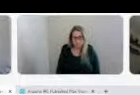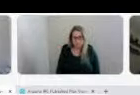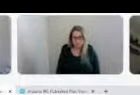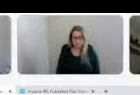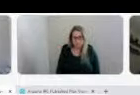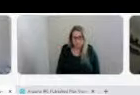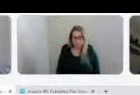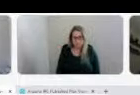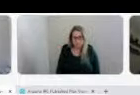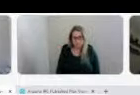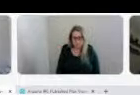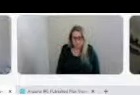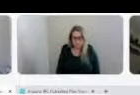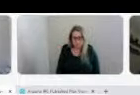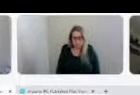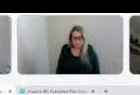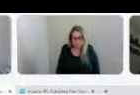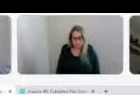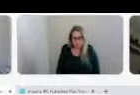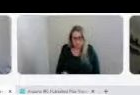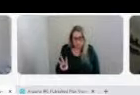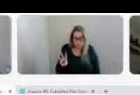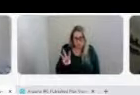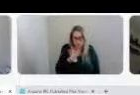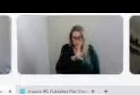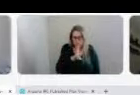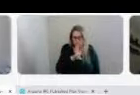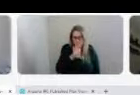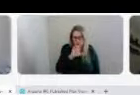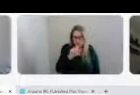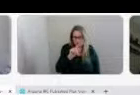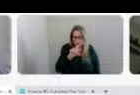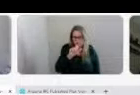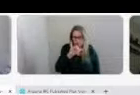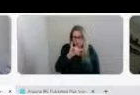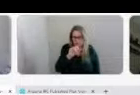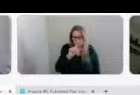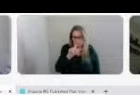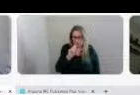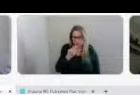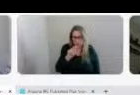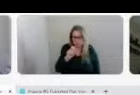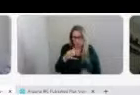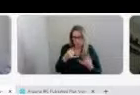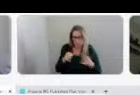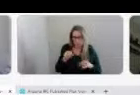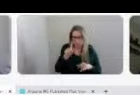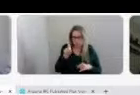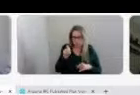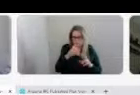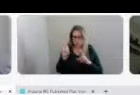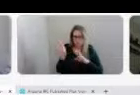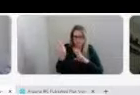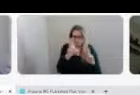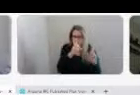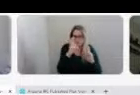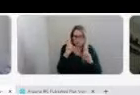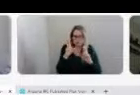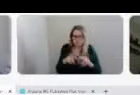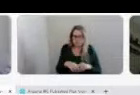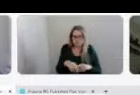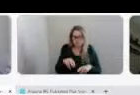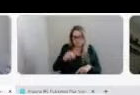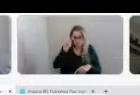tucson the west side of the catalinas are a natural boundary this should be respected uh